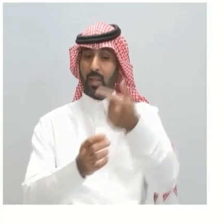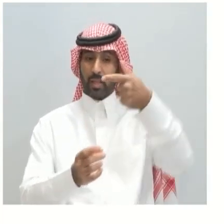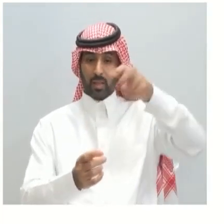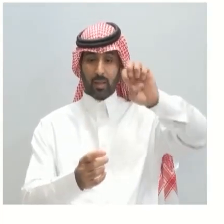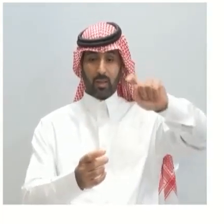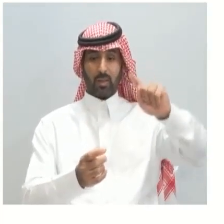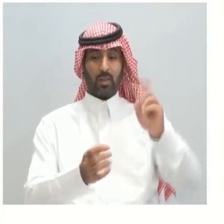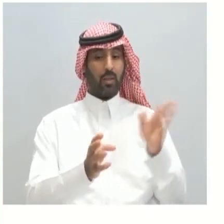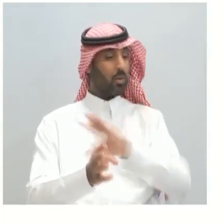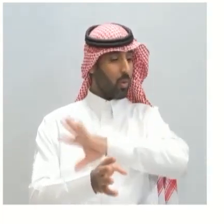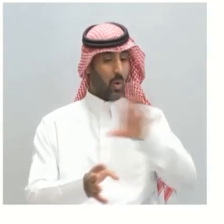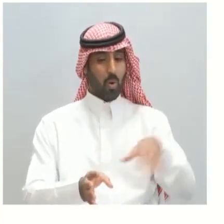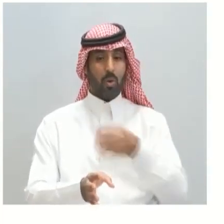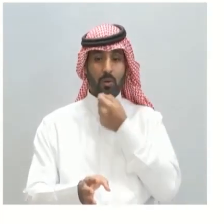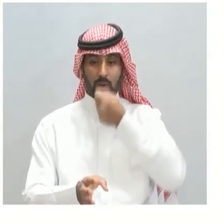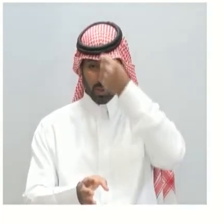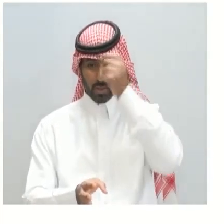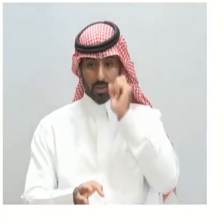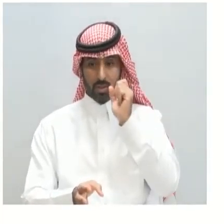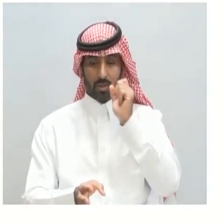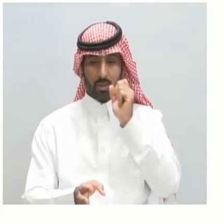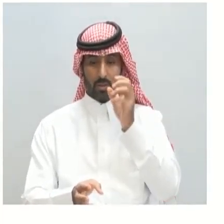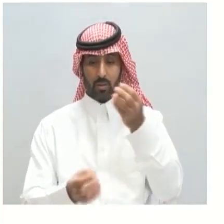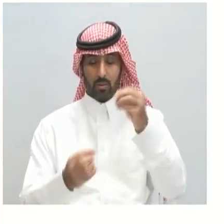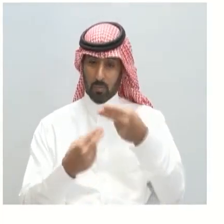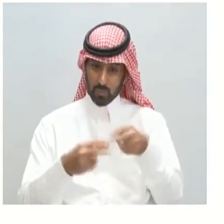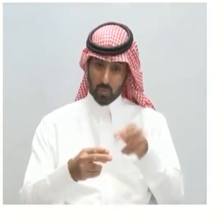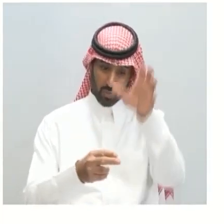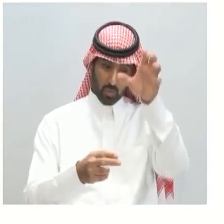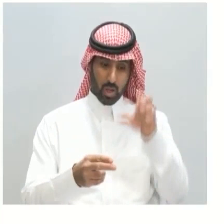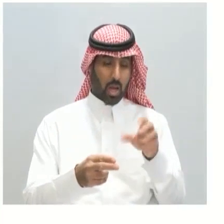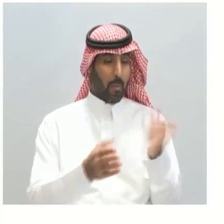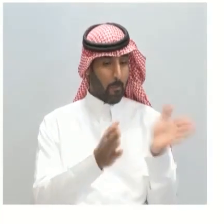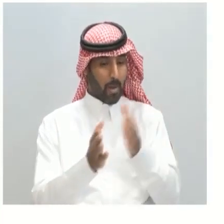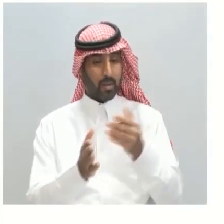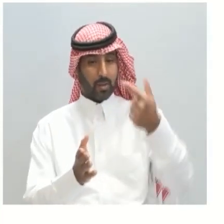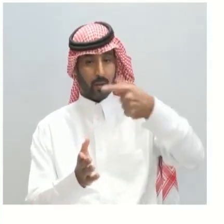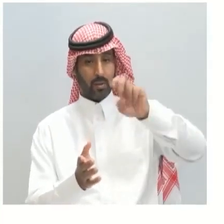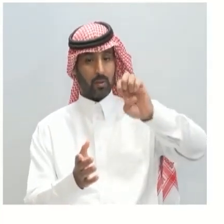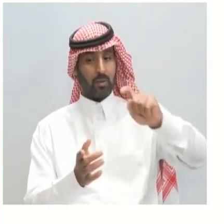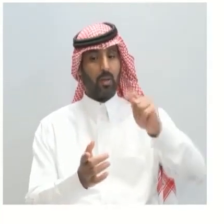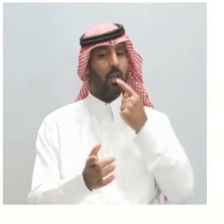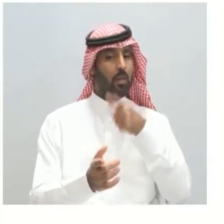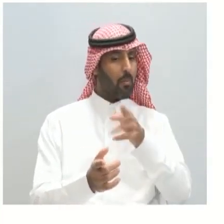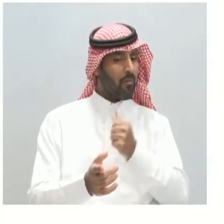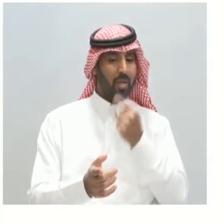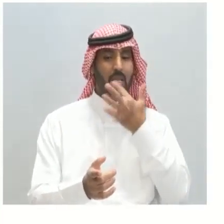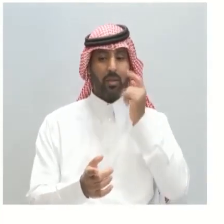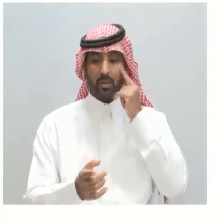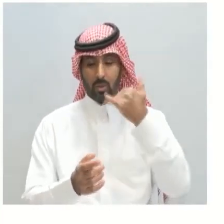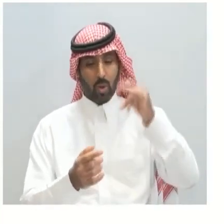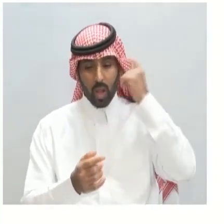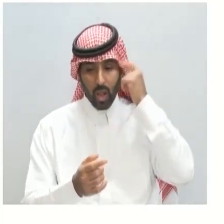is interesting here. Not all adjectives can be used after get. And there's no easy way to know whether an adjective